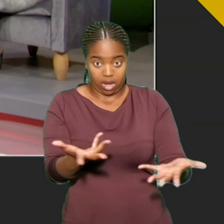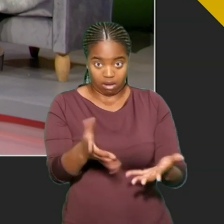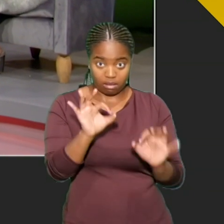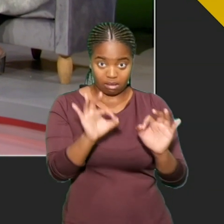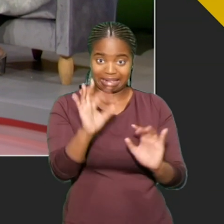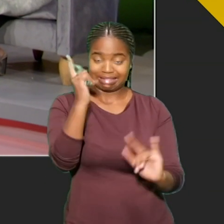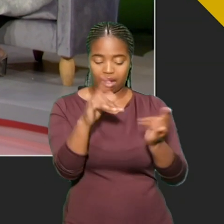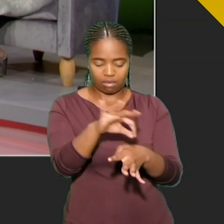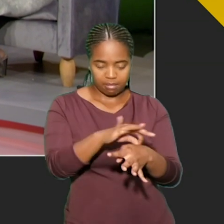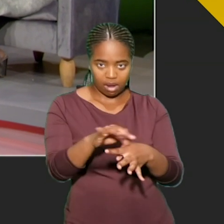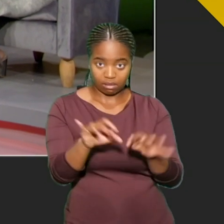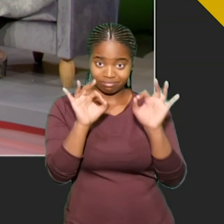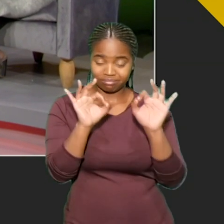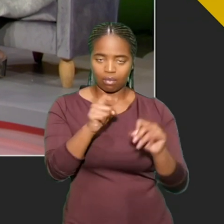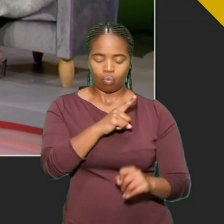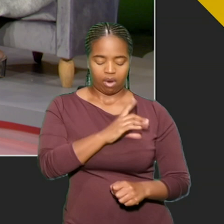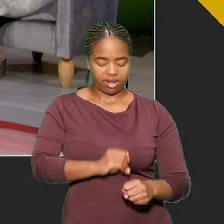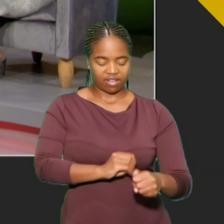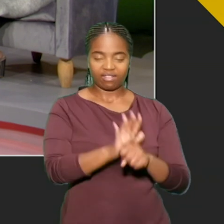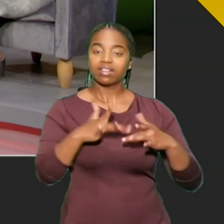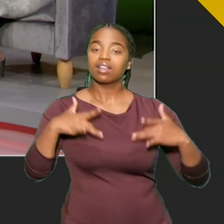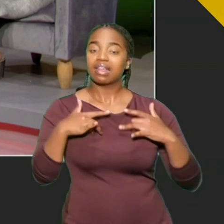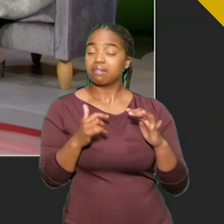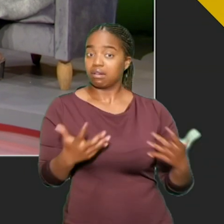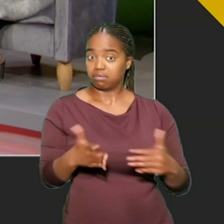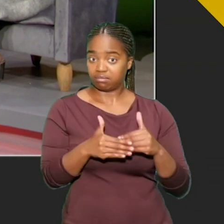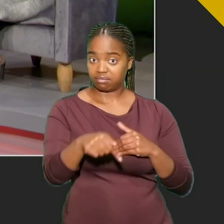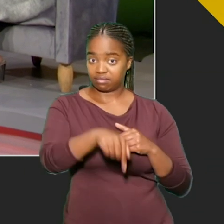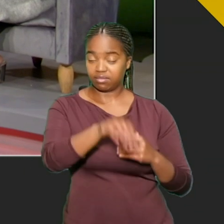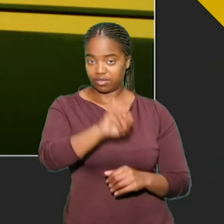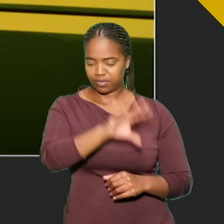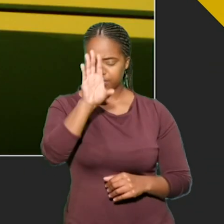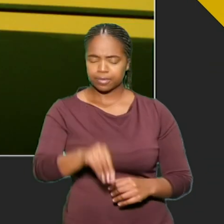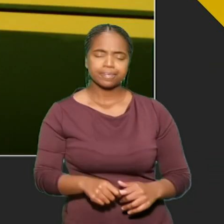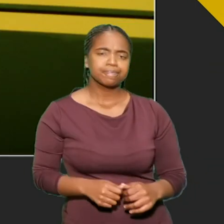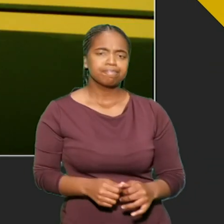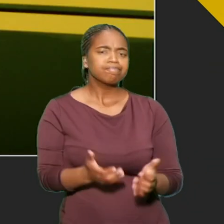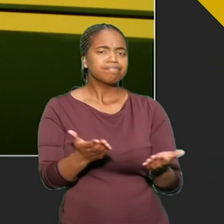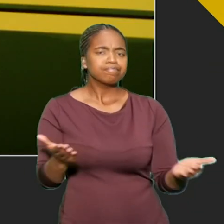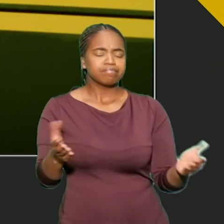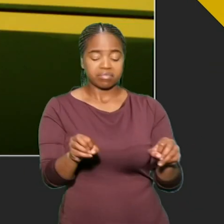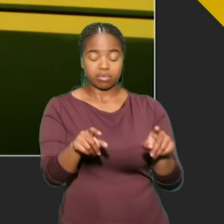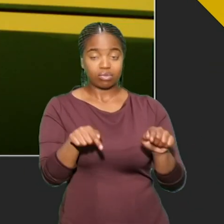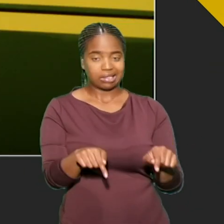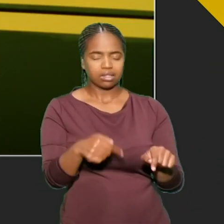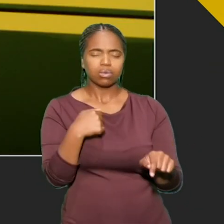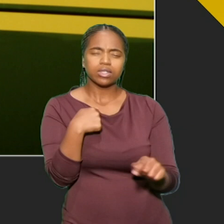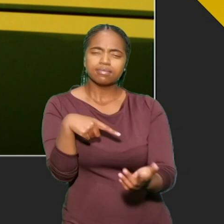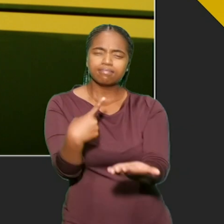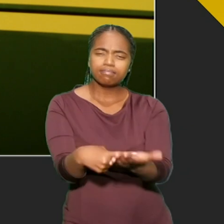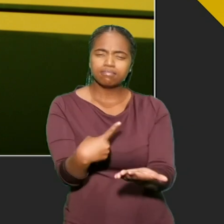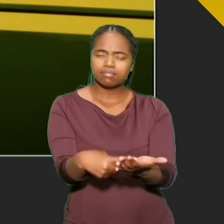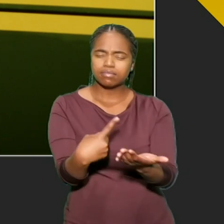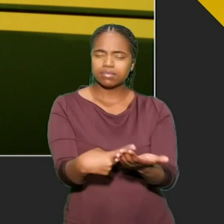and how town planning has played a crucial part in indlela esiphila ngayo la South Africa. Now in this opportunity we get to just look at ngempela ukuthi